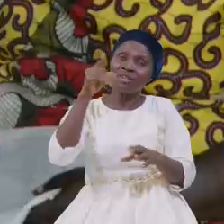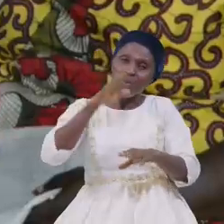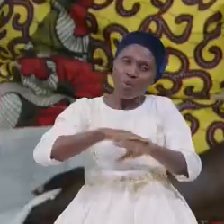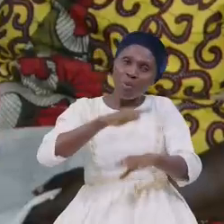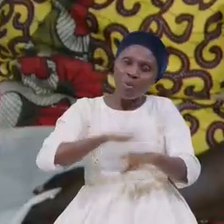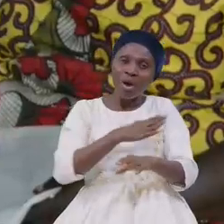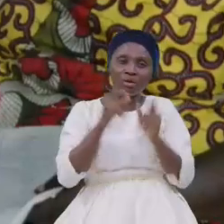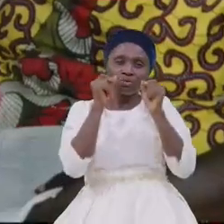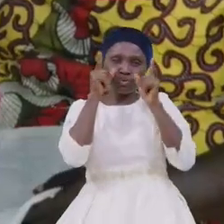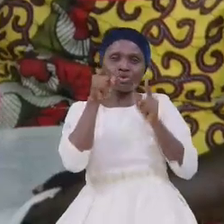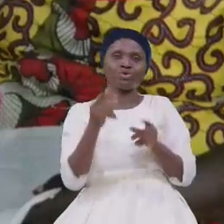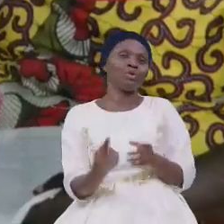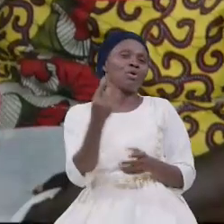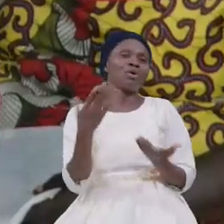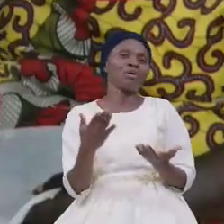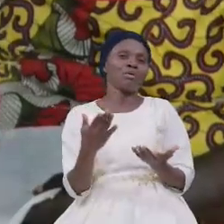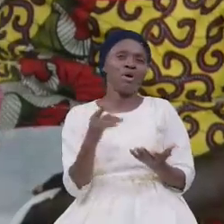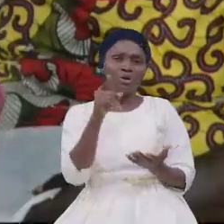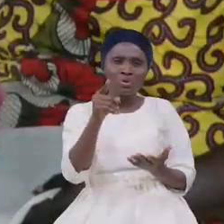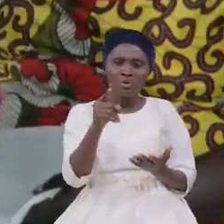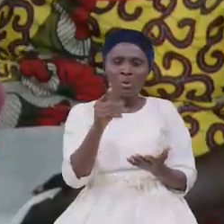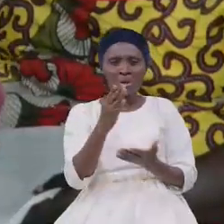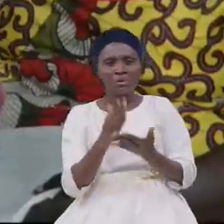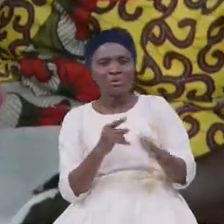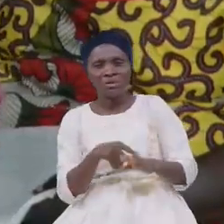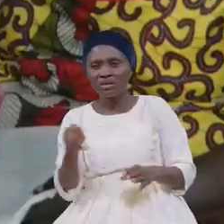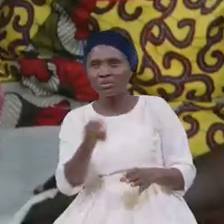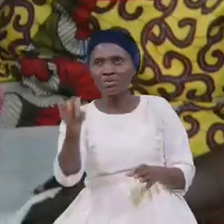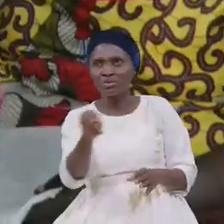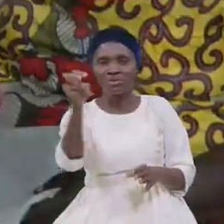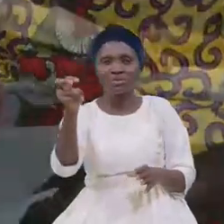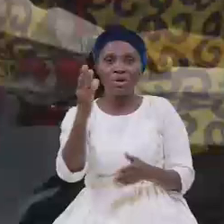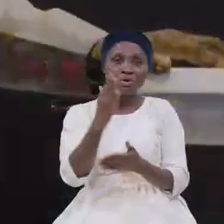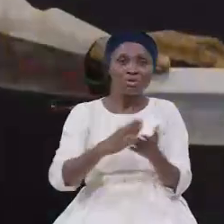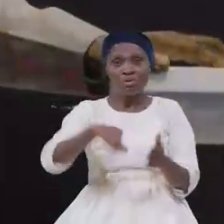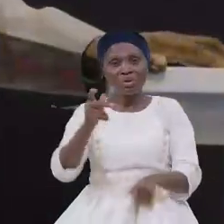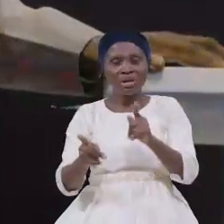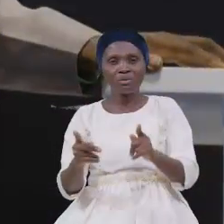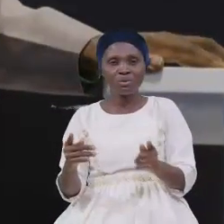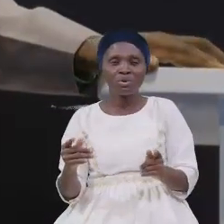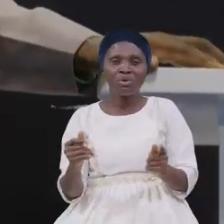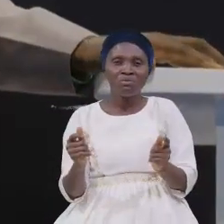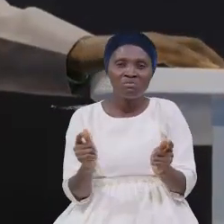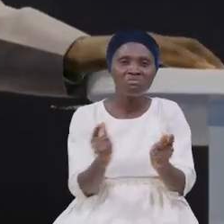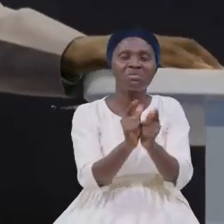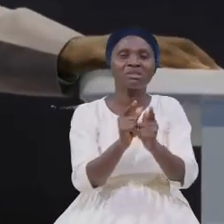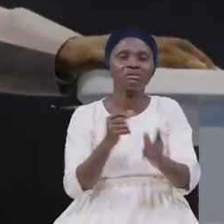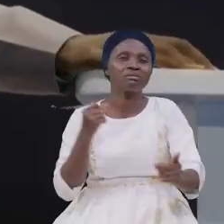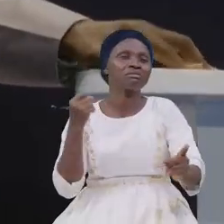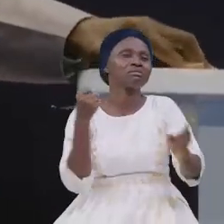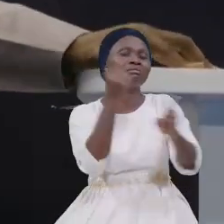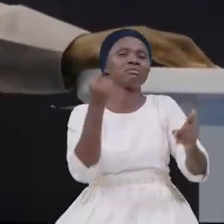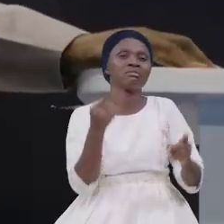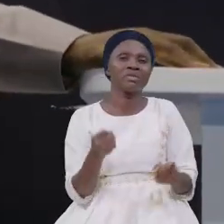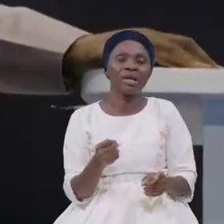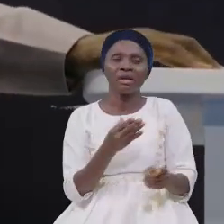travel. Other people, they meet danger and accident, you come out free. No accident in